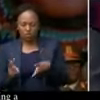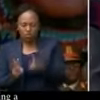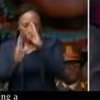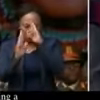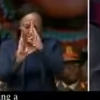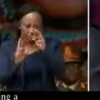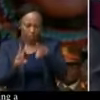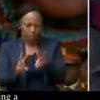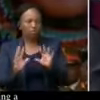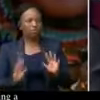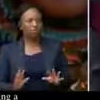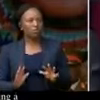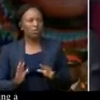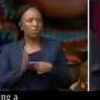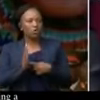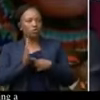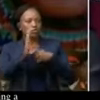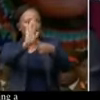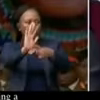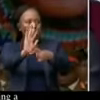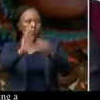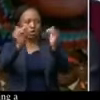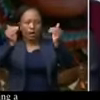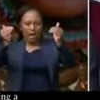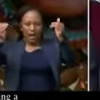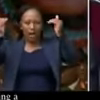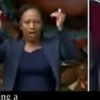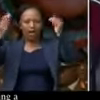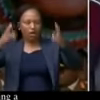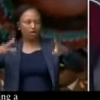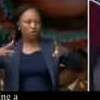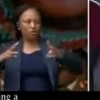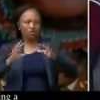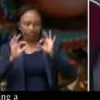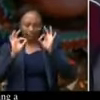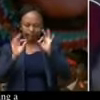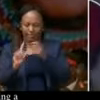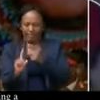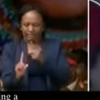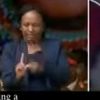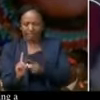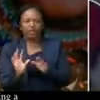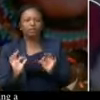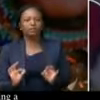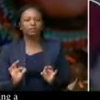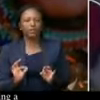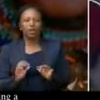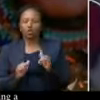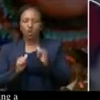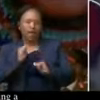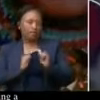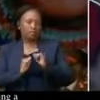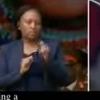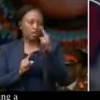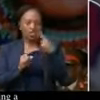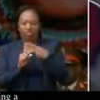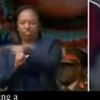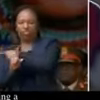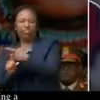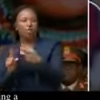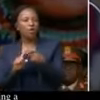manner. Let us display the highest form of discipline. Let us not be reactive. We don't